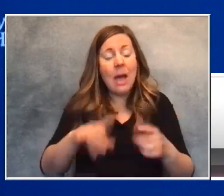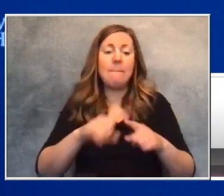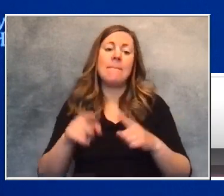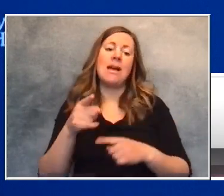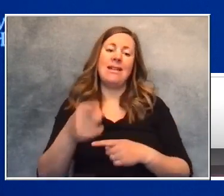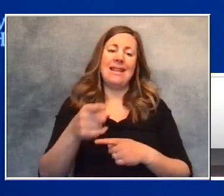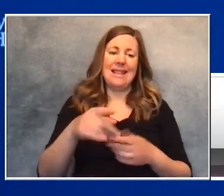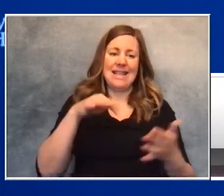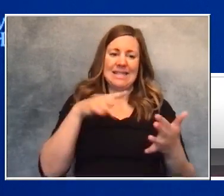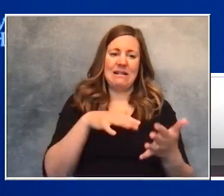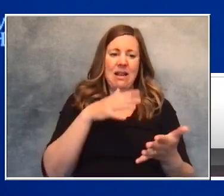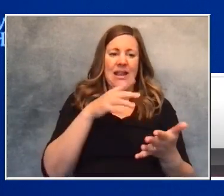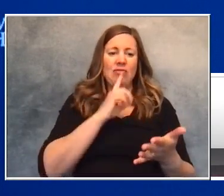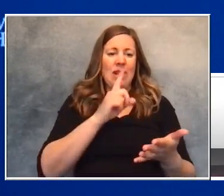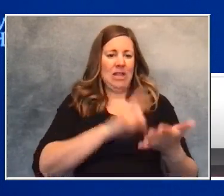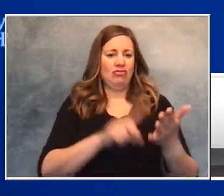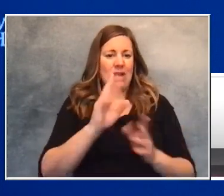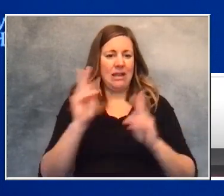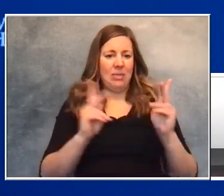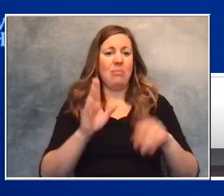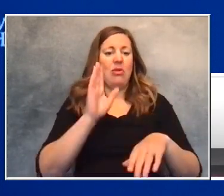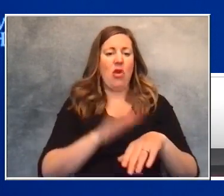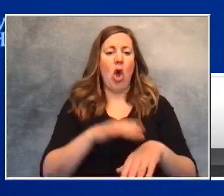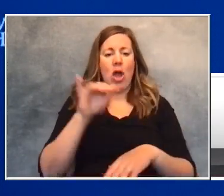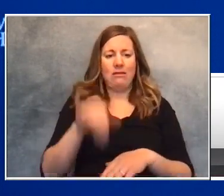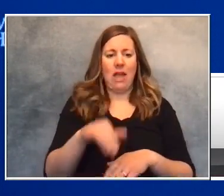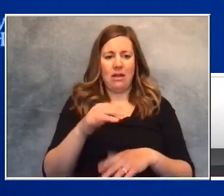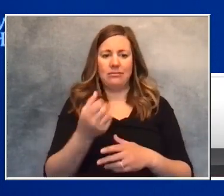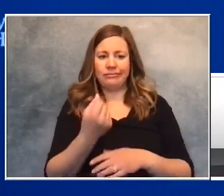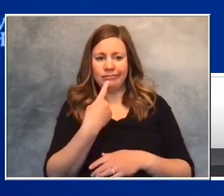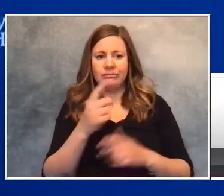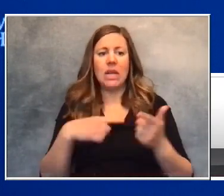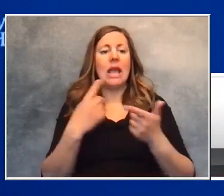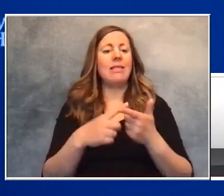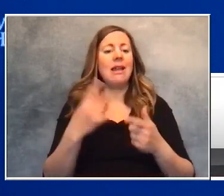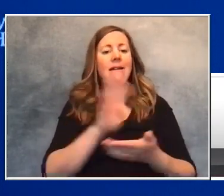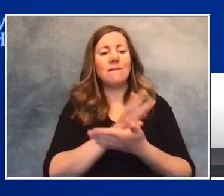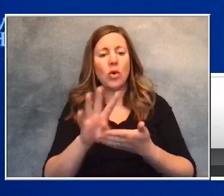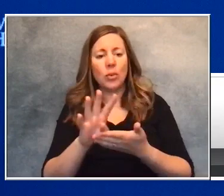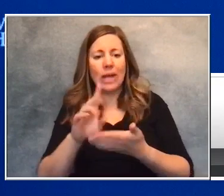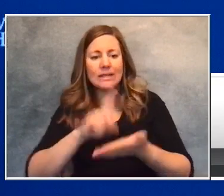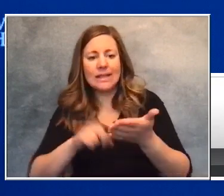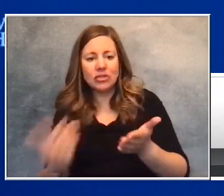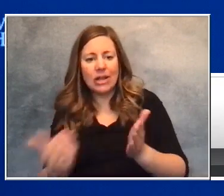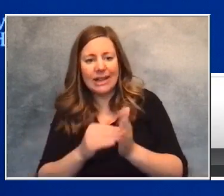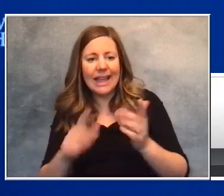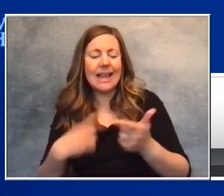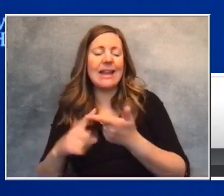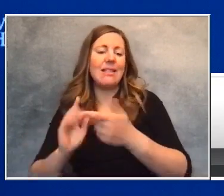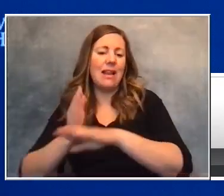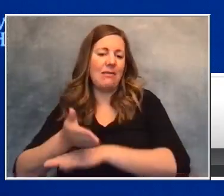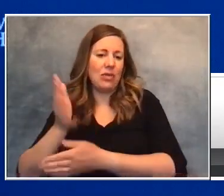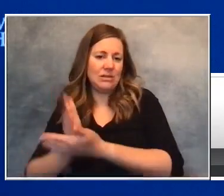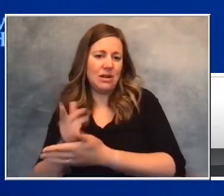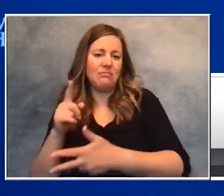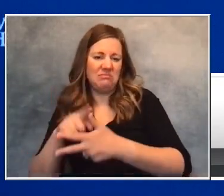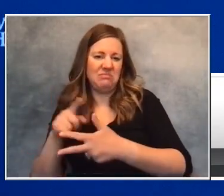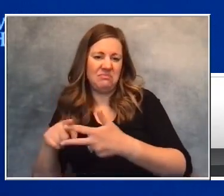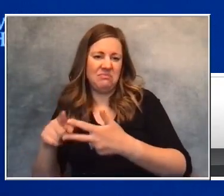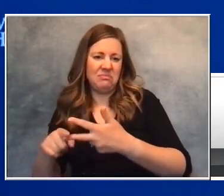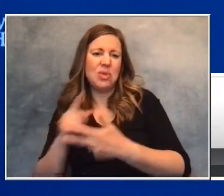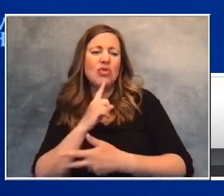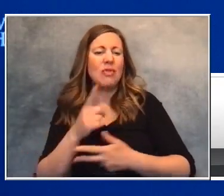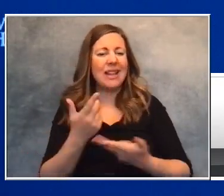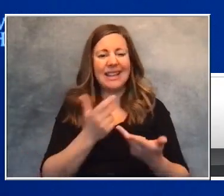on the supplement. And at 4 weeks, they recheck them, and then after they stop. So it's unclear how this really affects the